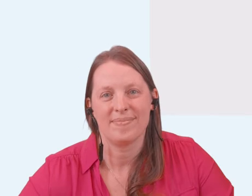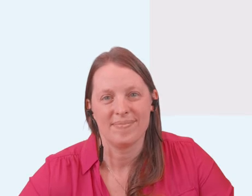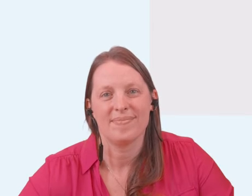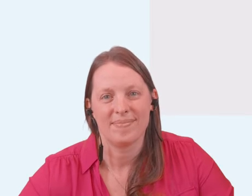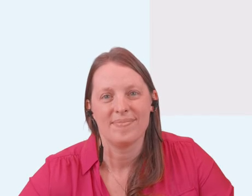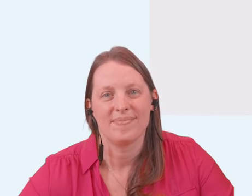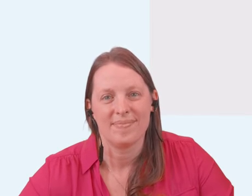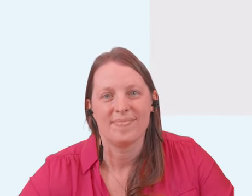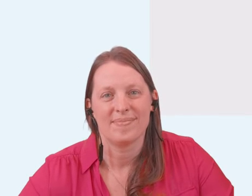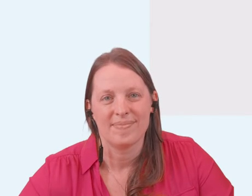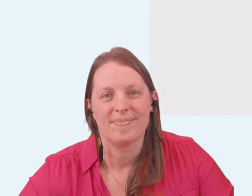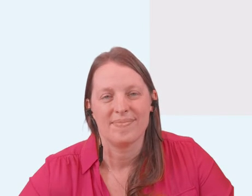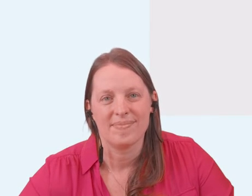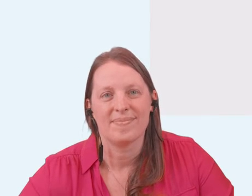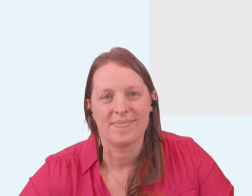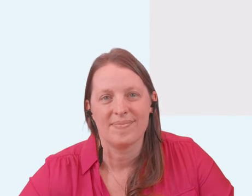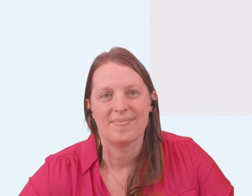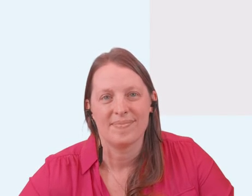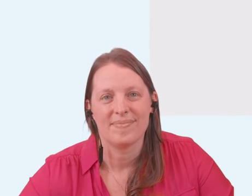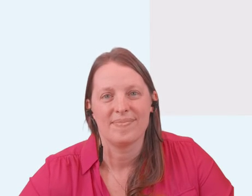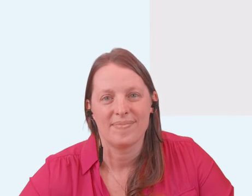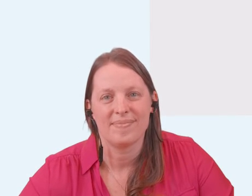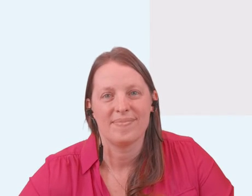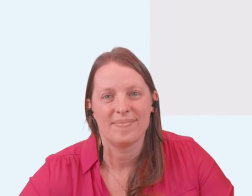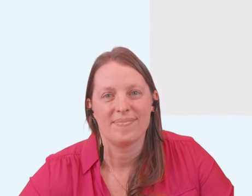geotropic, non-ambulatory arm.